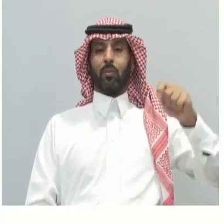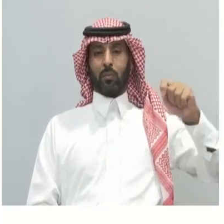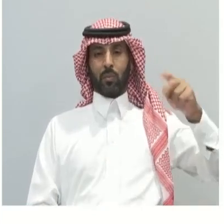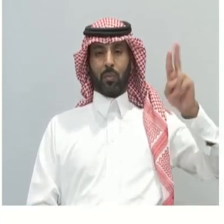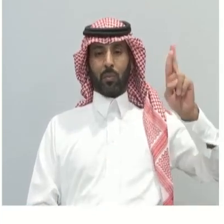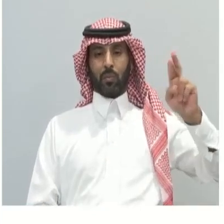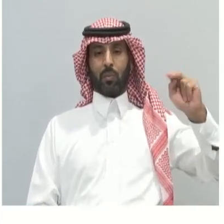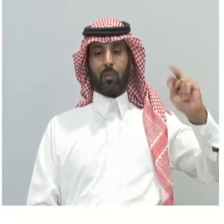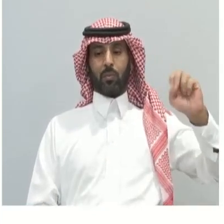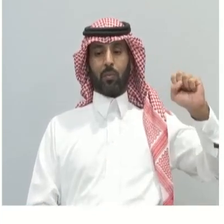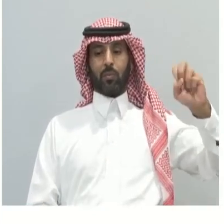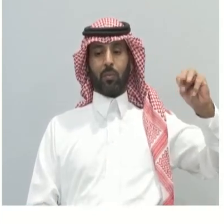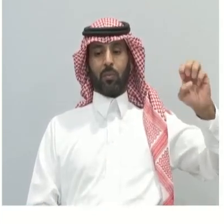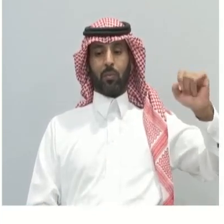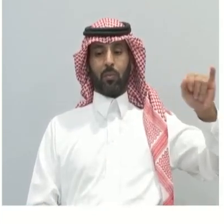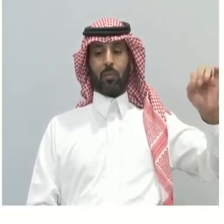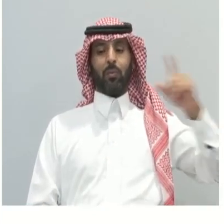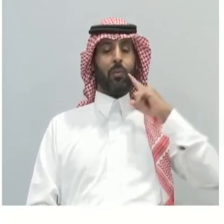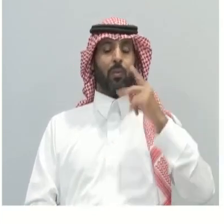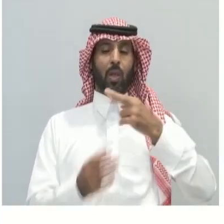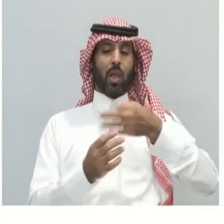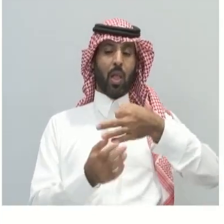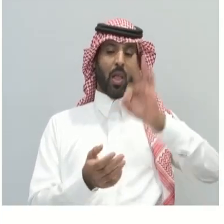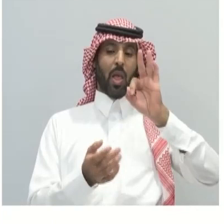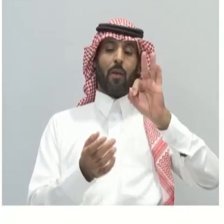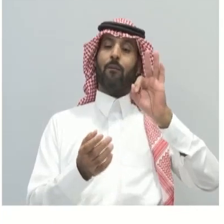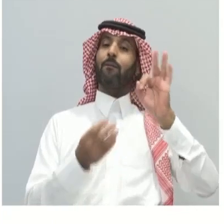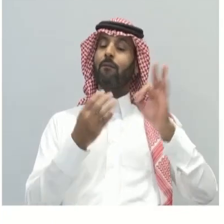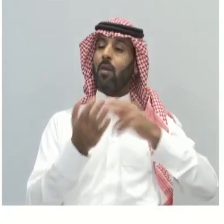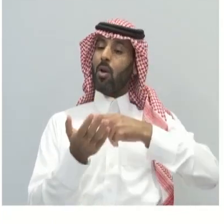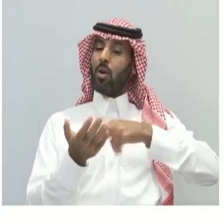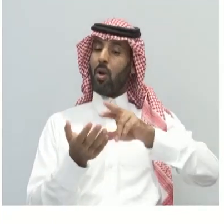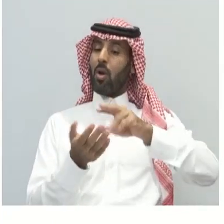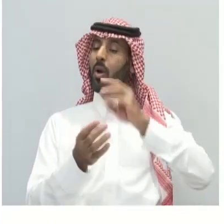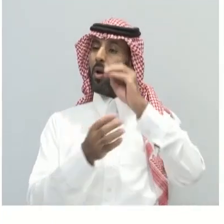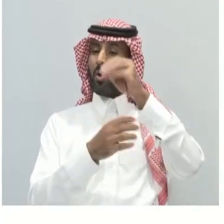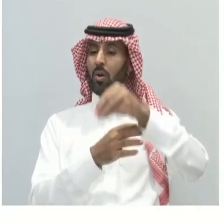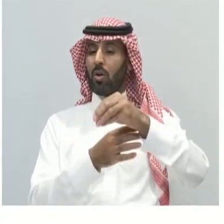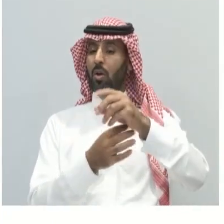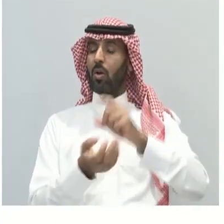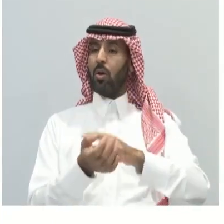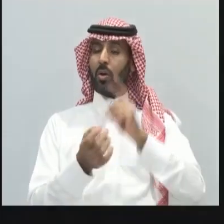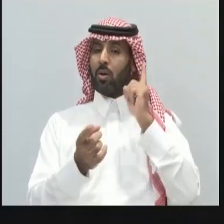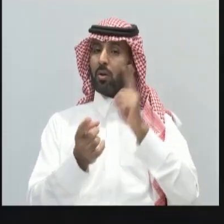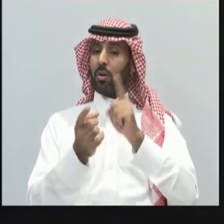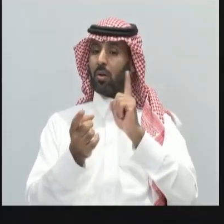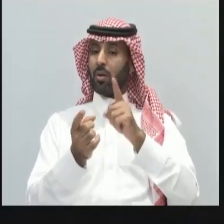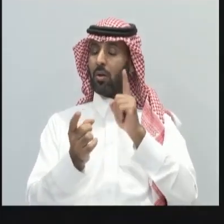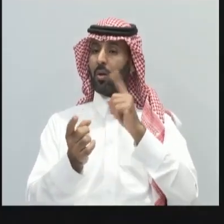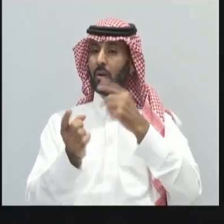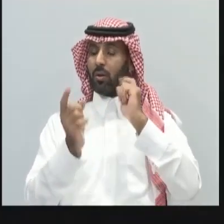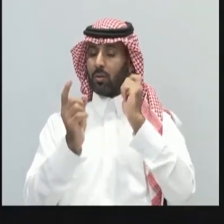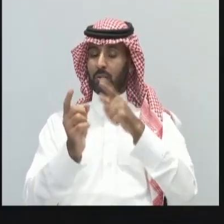Transmit, yes, with the letter F, to send out. If you send something out, you're transmitting a signal maybe or something